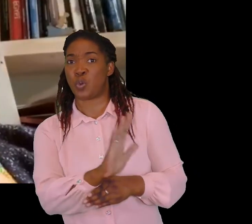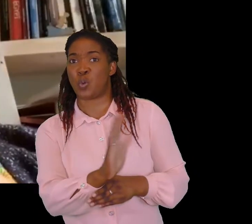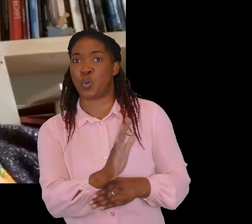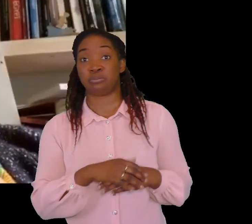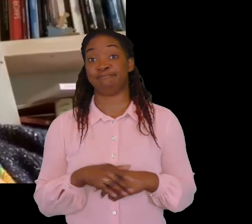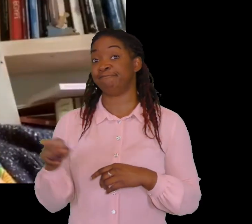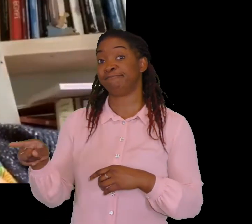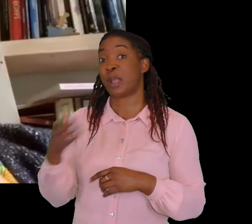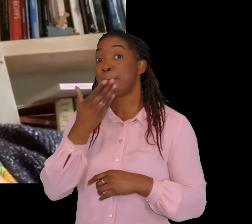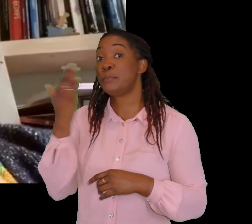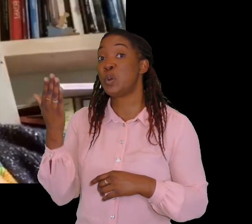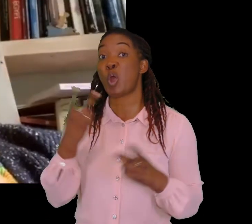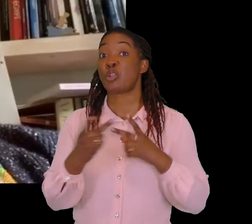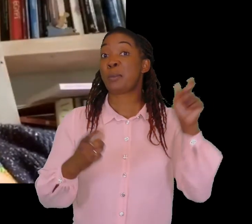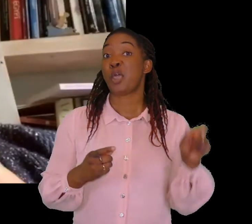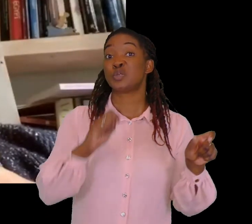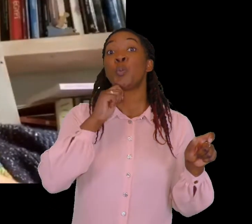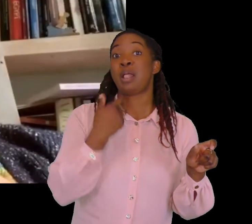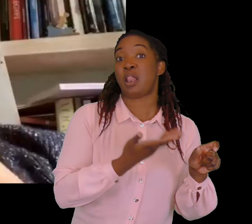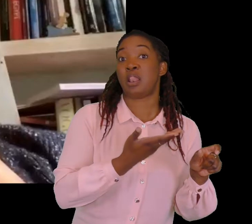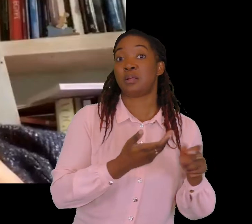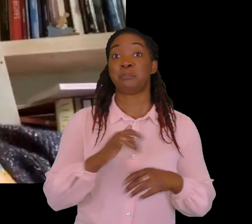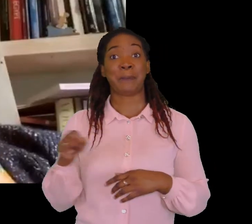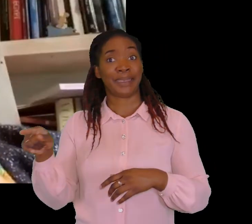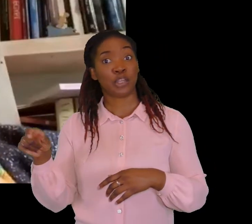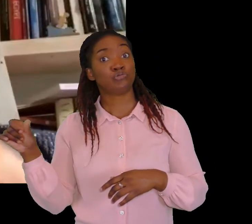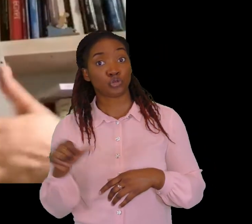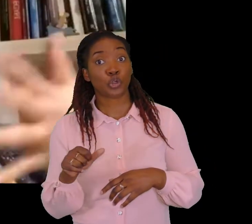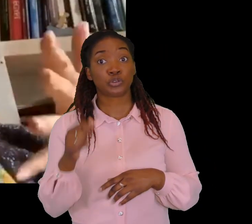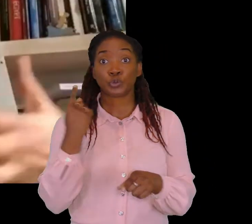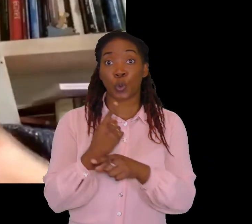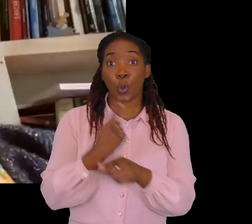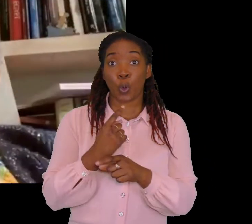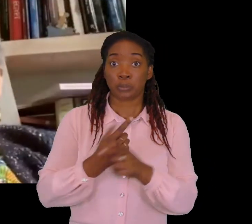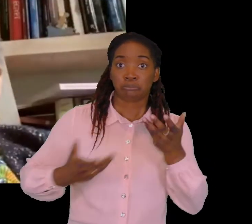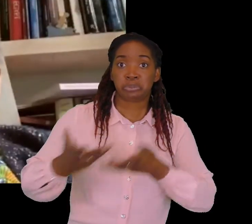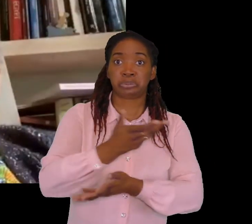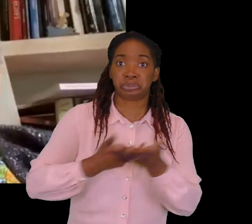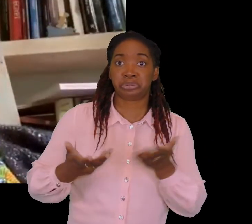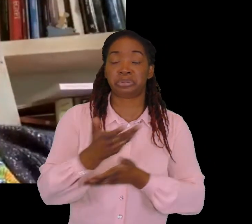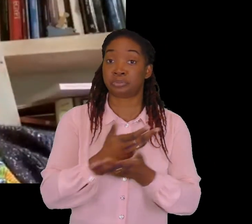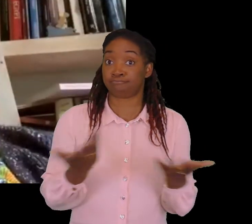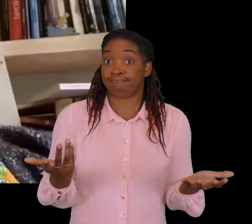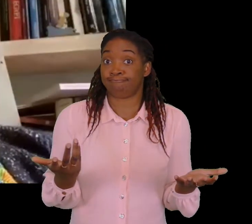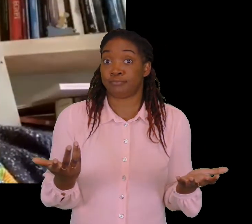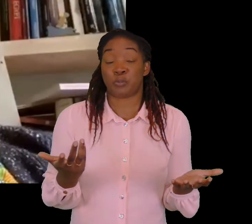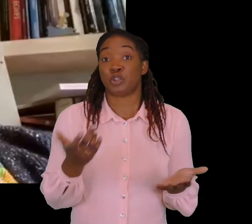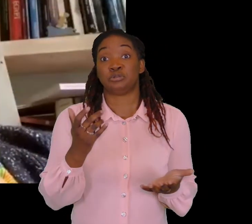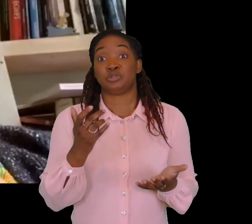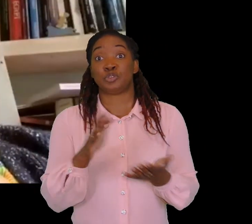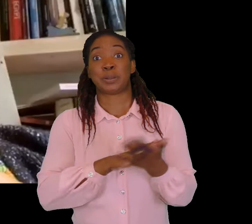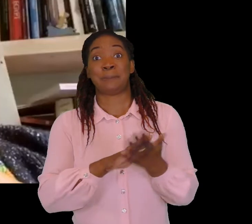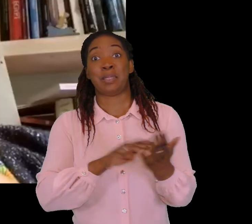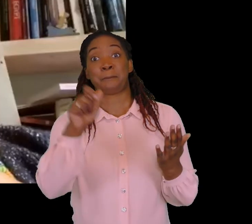somebody else will. And yes, maybe your art should talk for you, but it doesn't